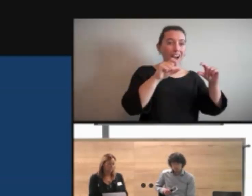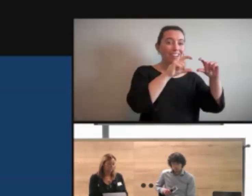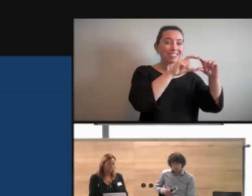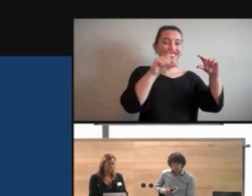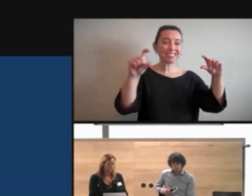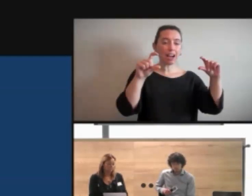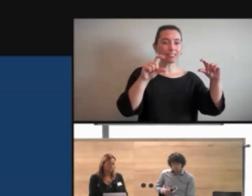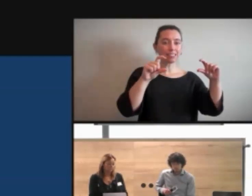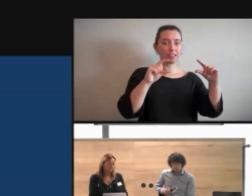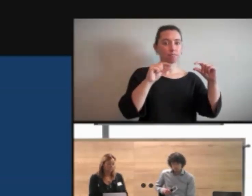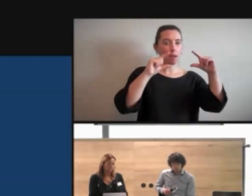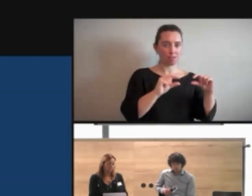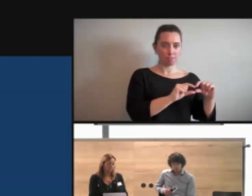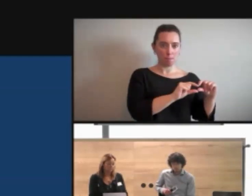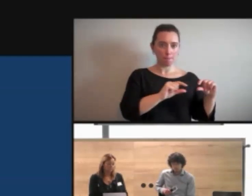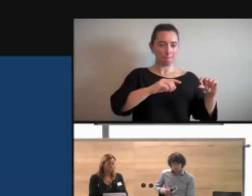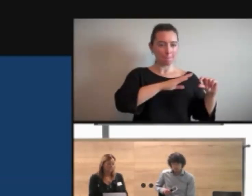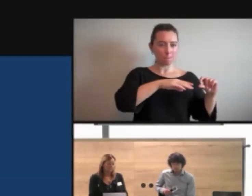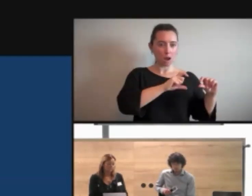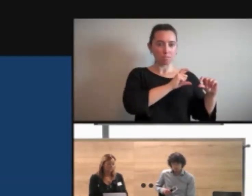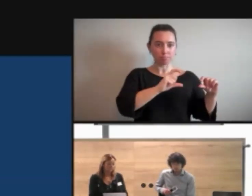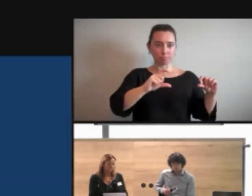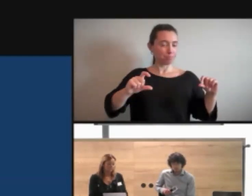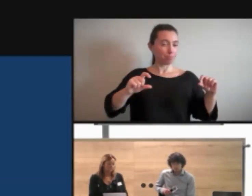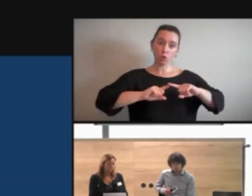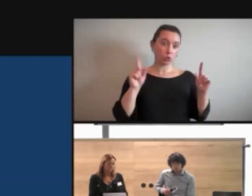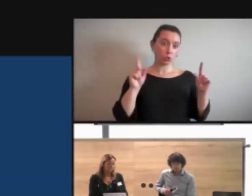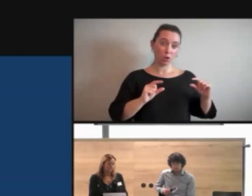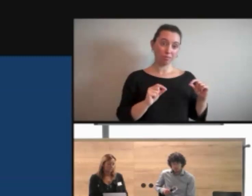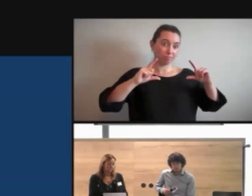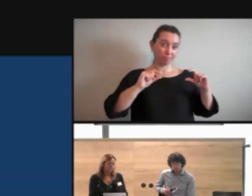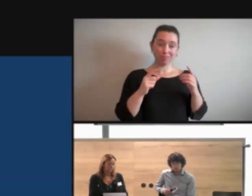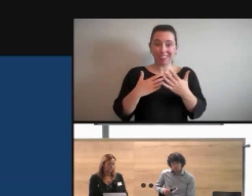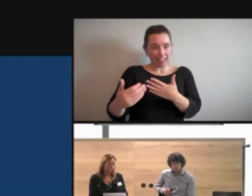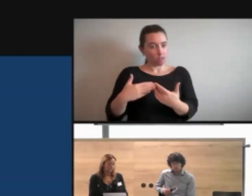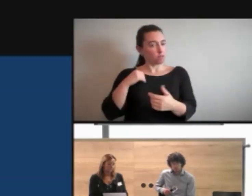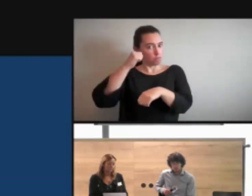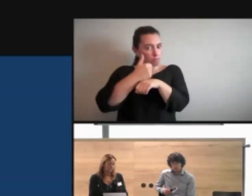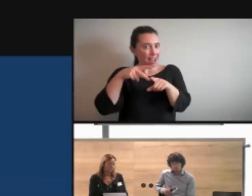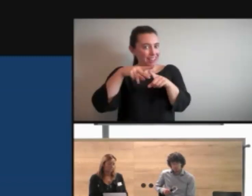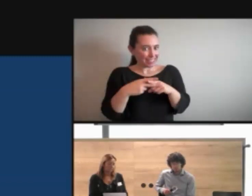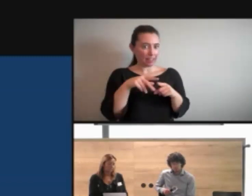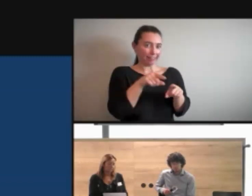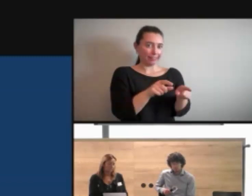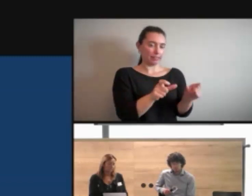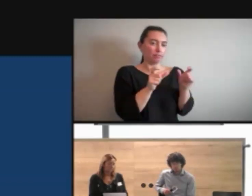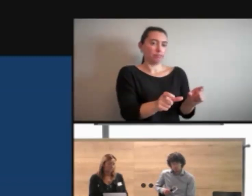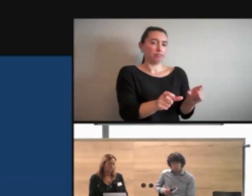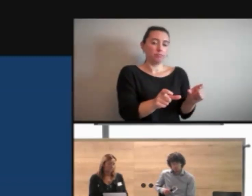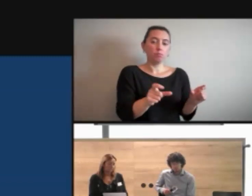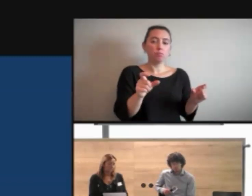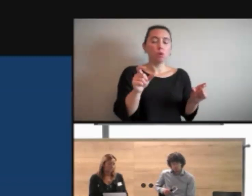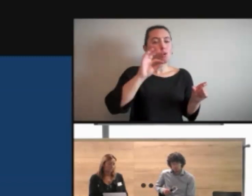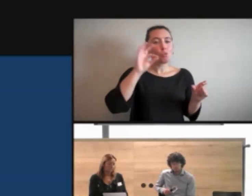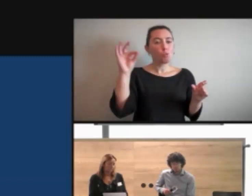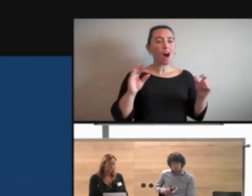tab bar do not resize with increasing text settings, and it's likely that it was decided that this is because of